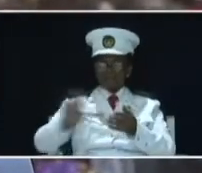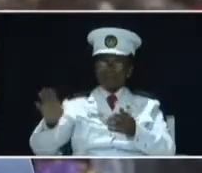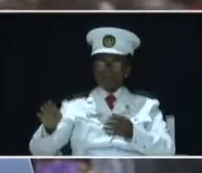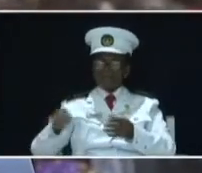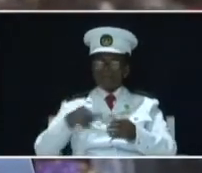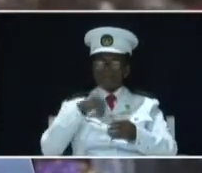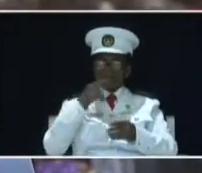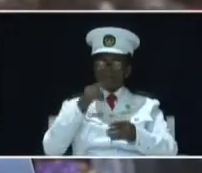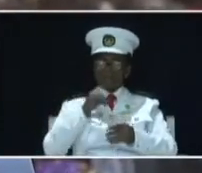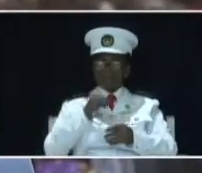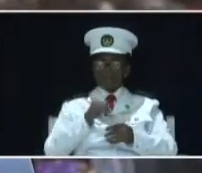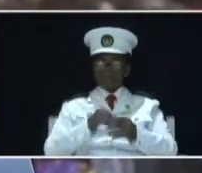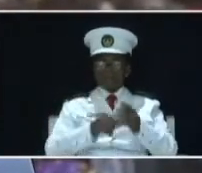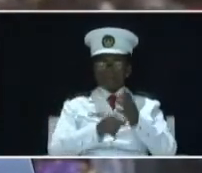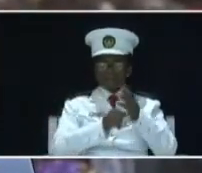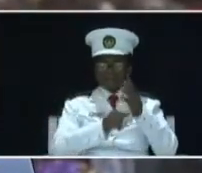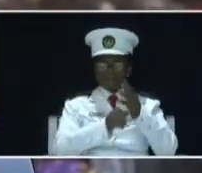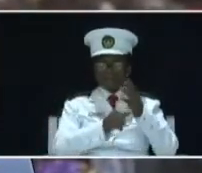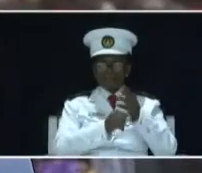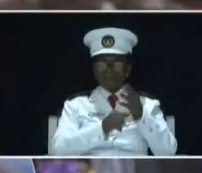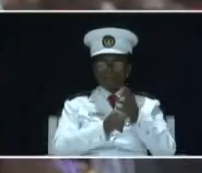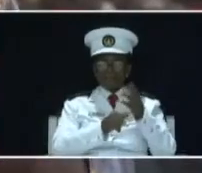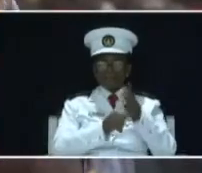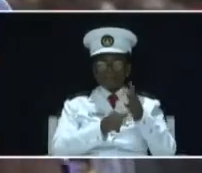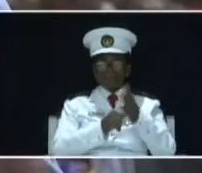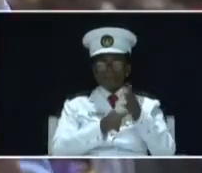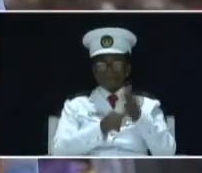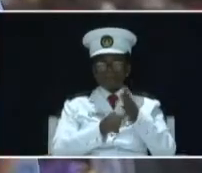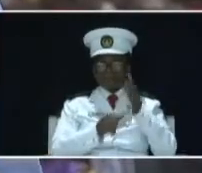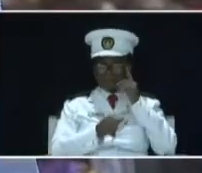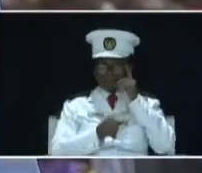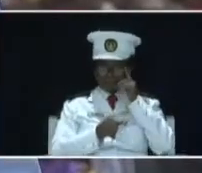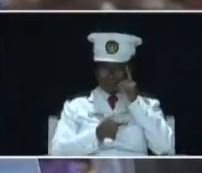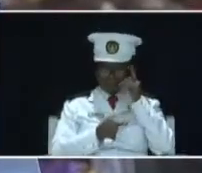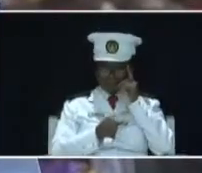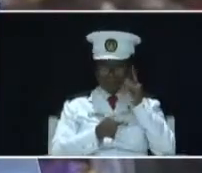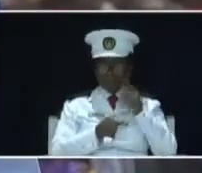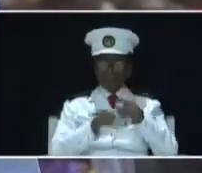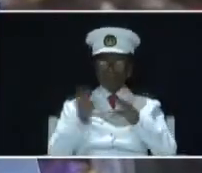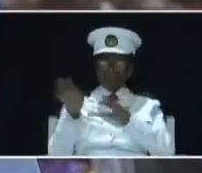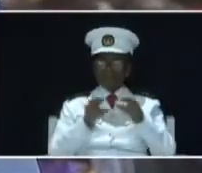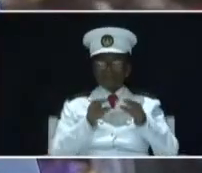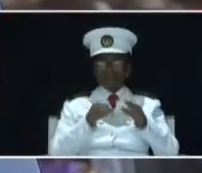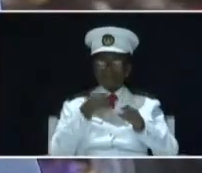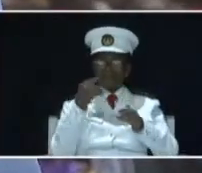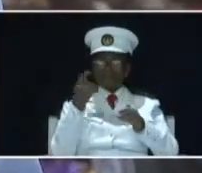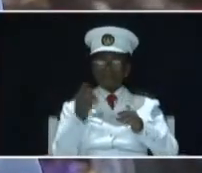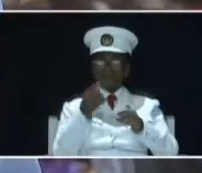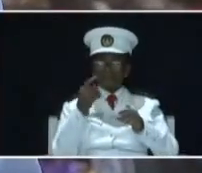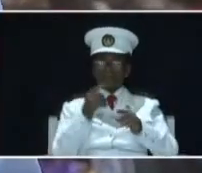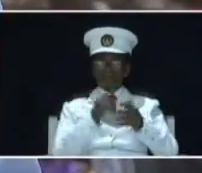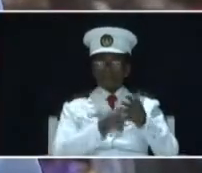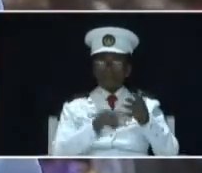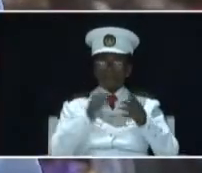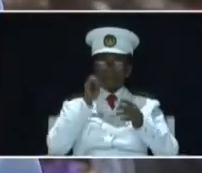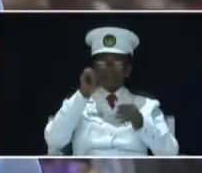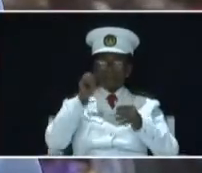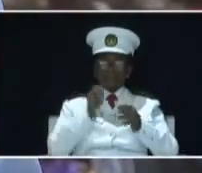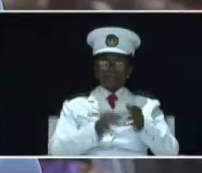Listen to your senior partner. Do only what he allows you to do.